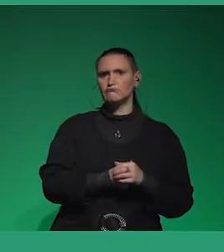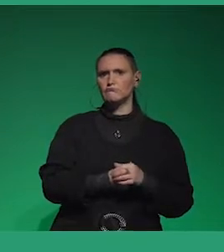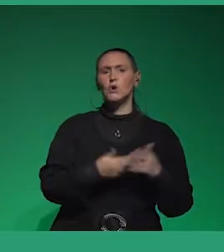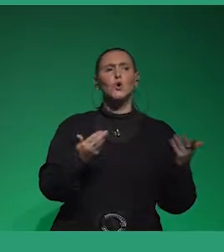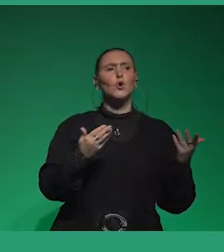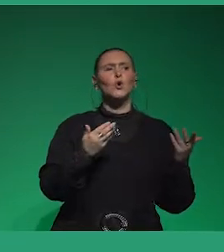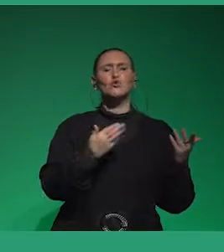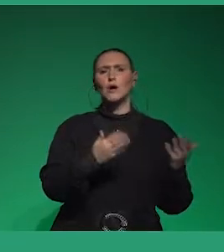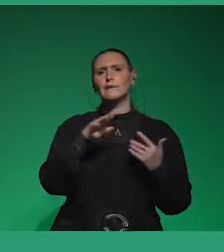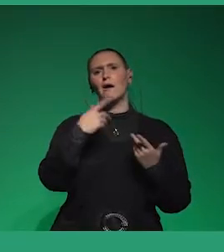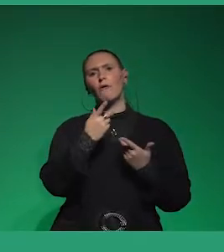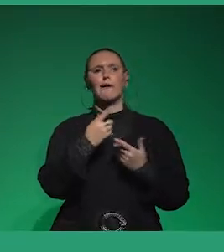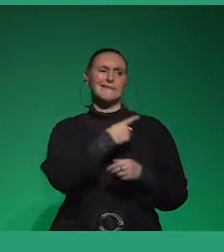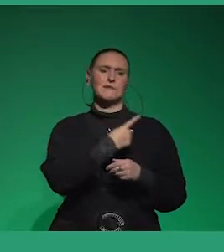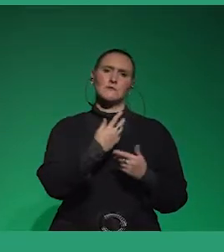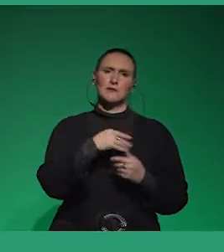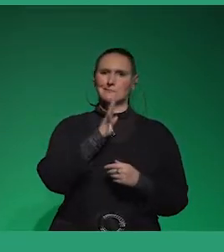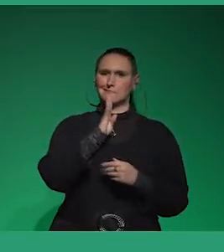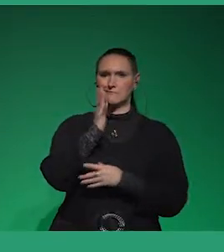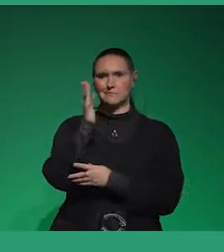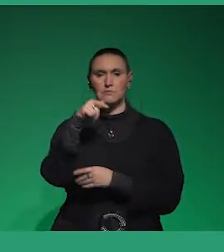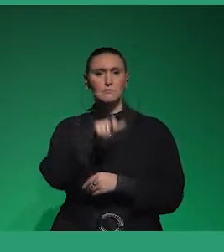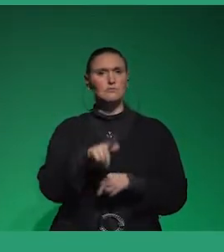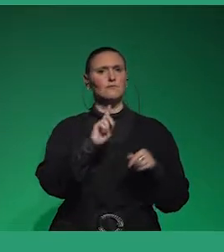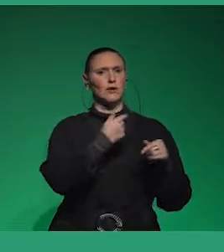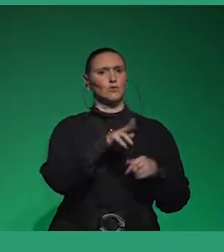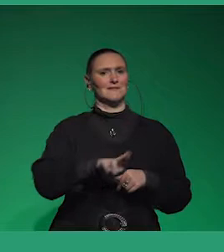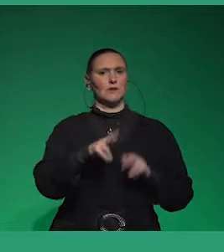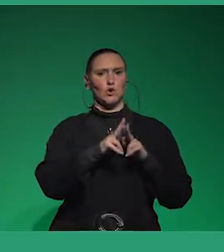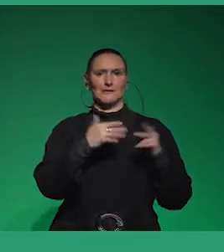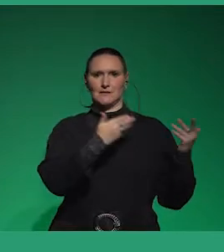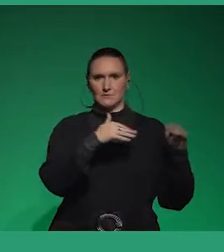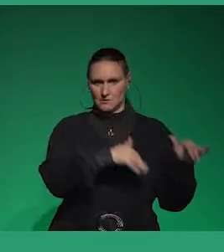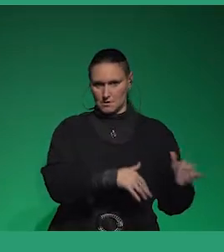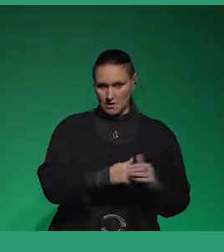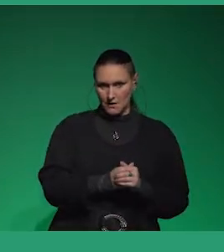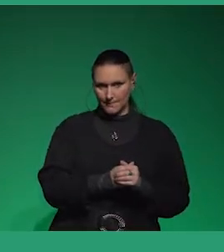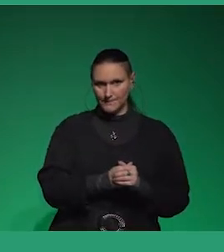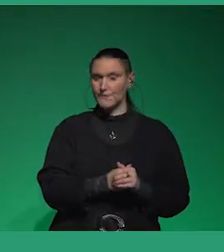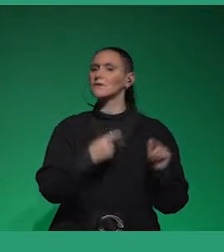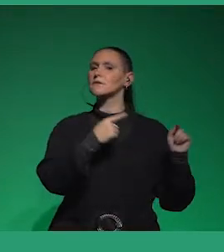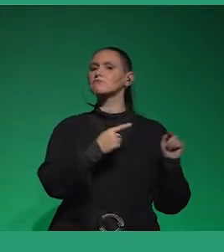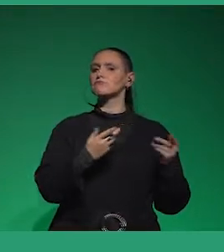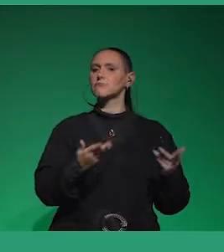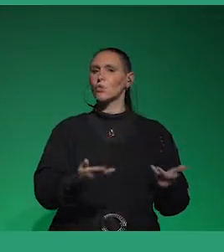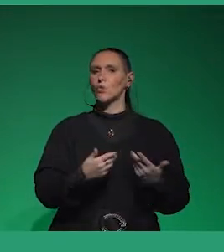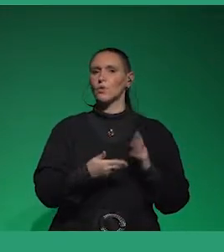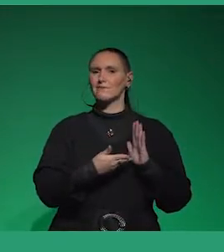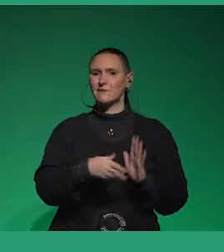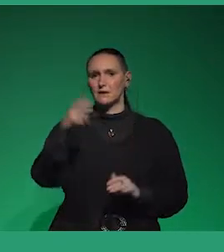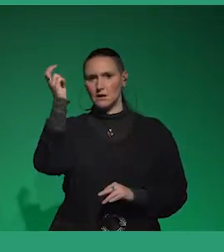main speakers are from the University of Göttingen, which is who is represented by